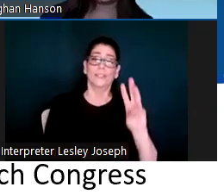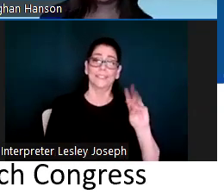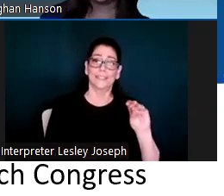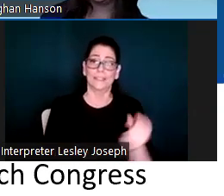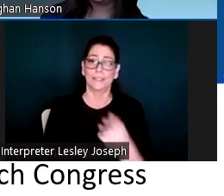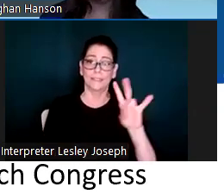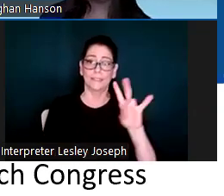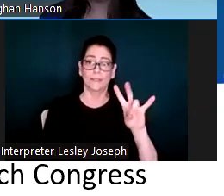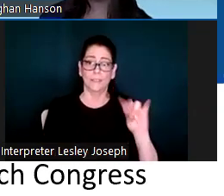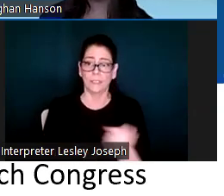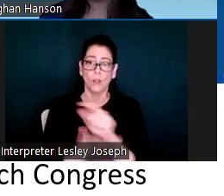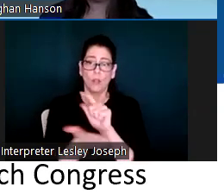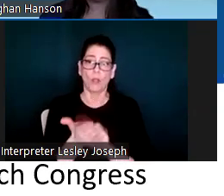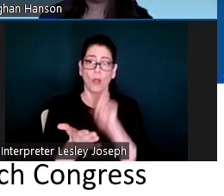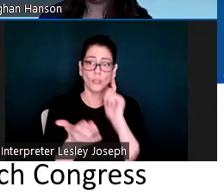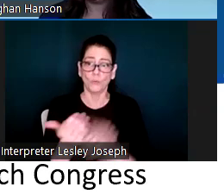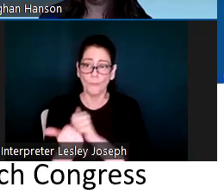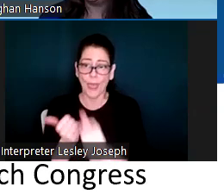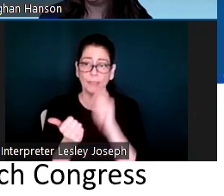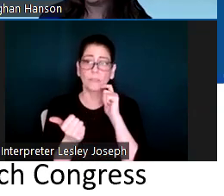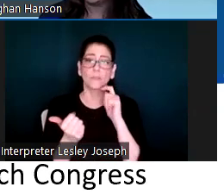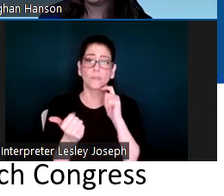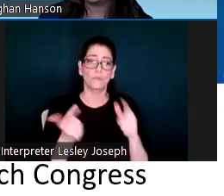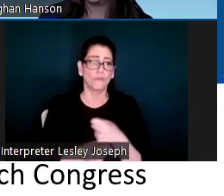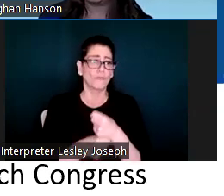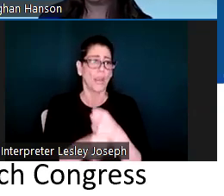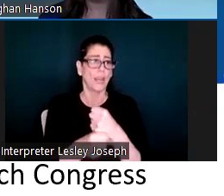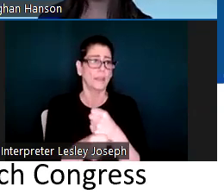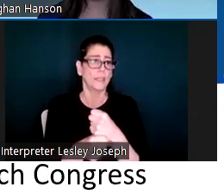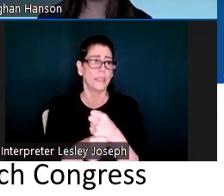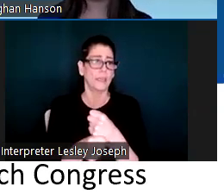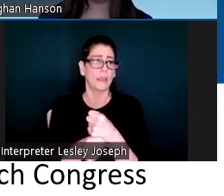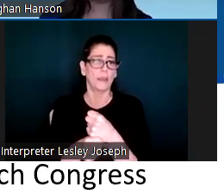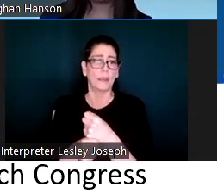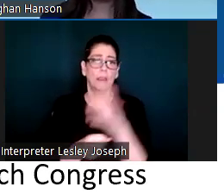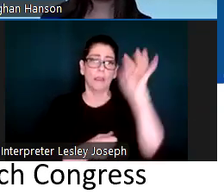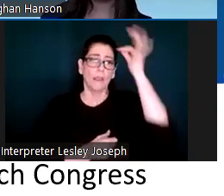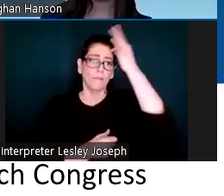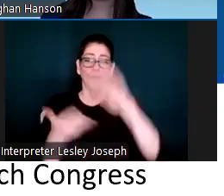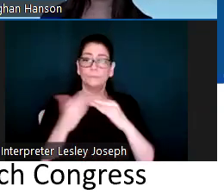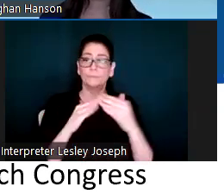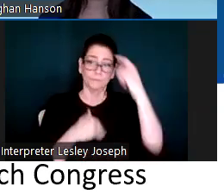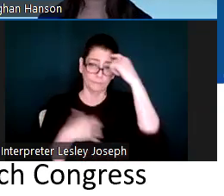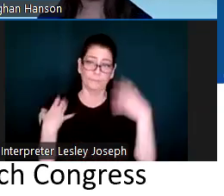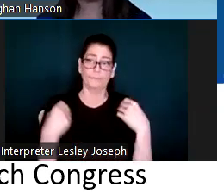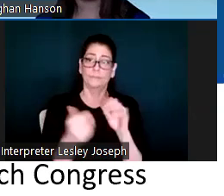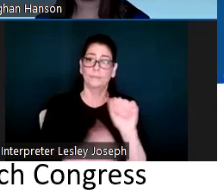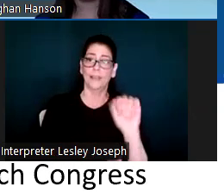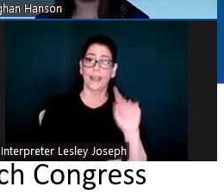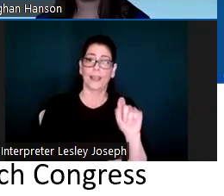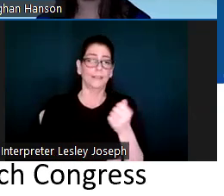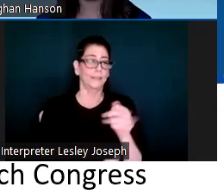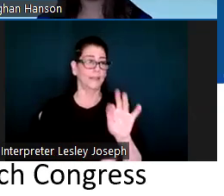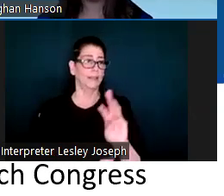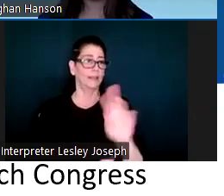was enacted to create the Federal Community Mental Health Act of 1963, the Rehab Act